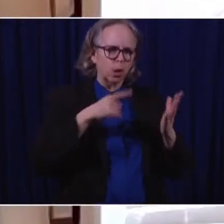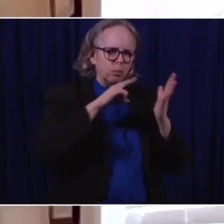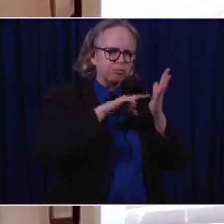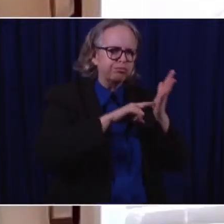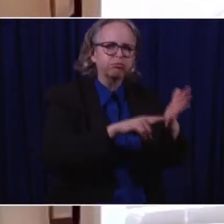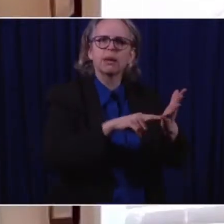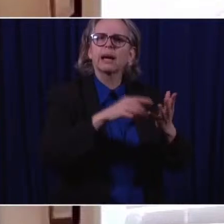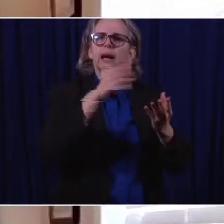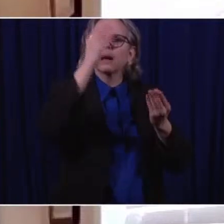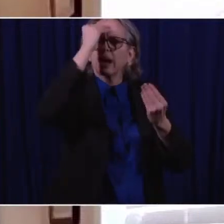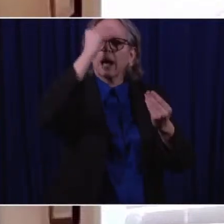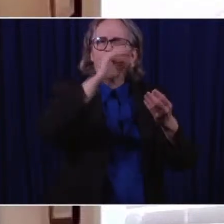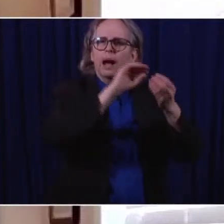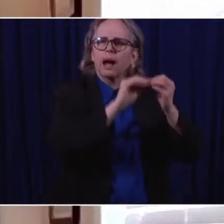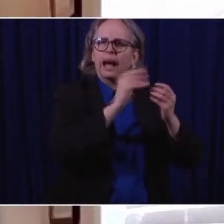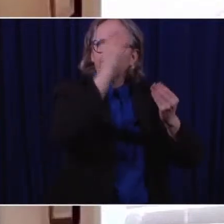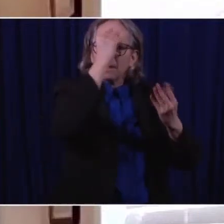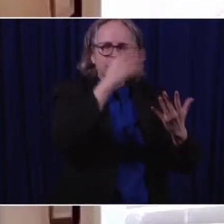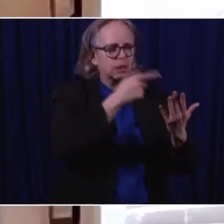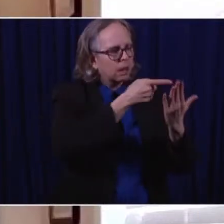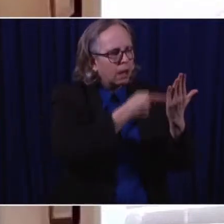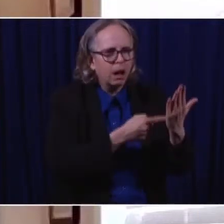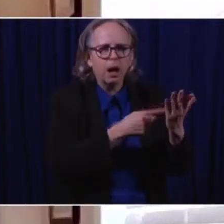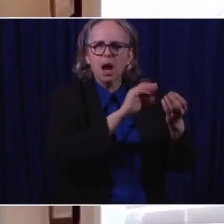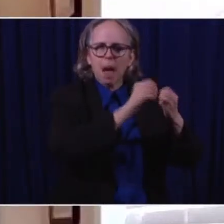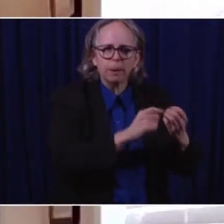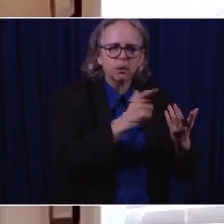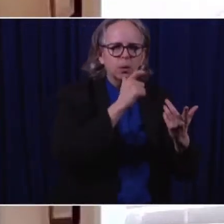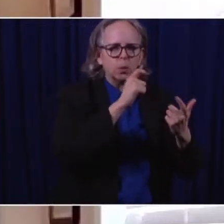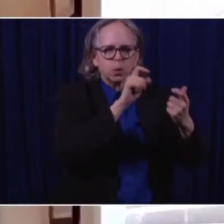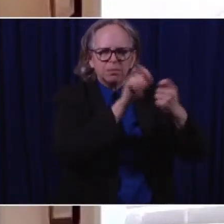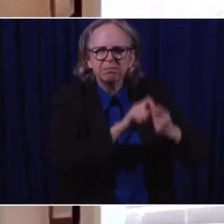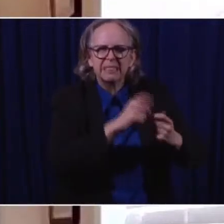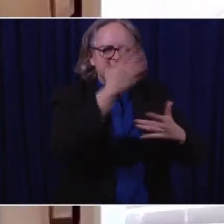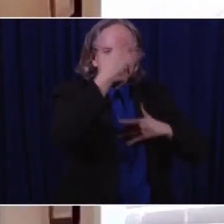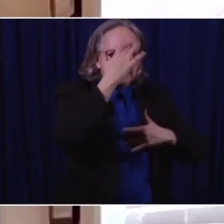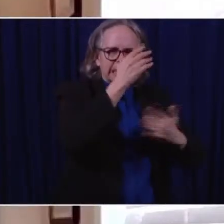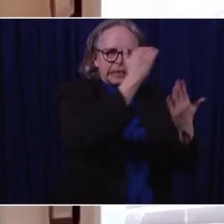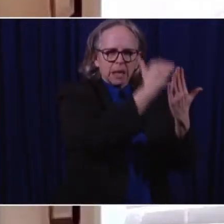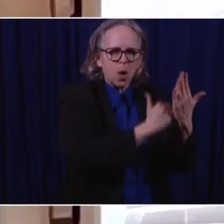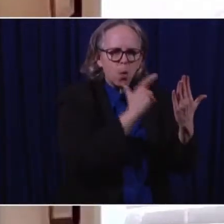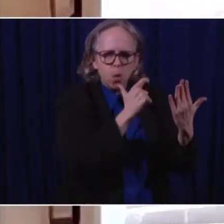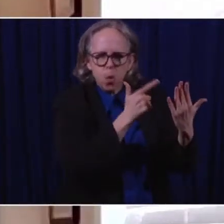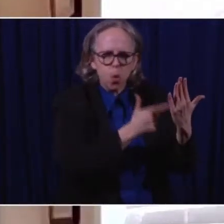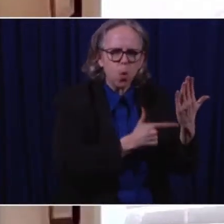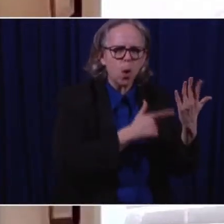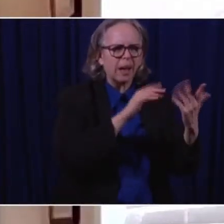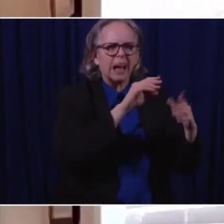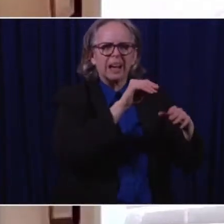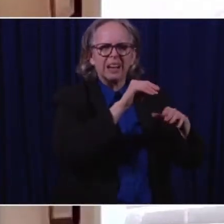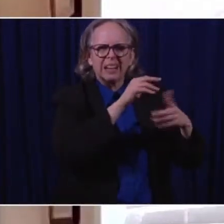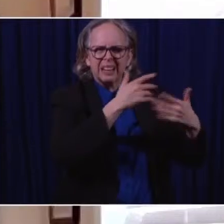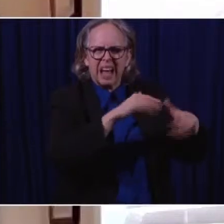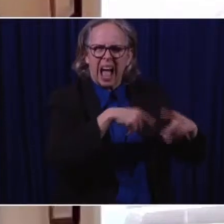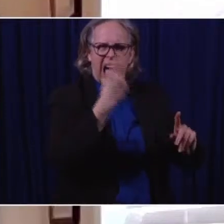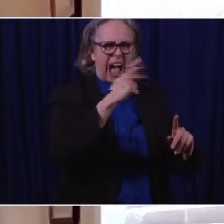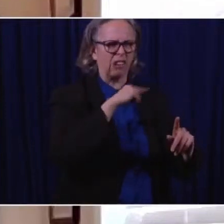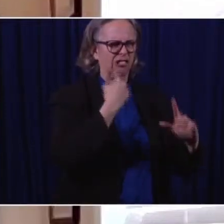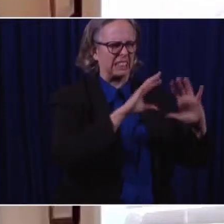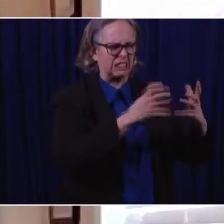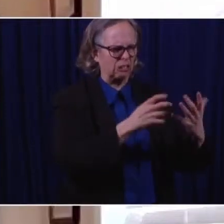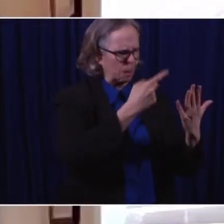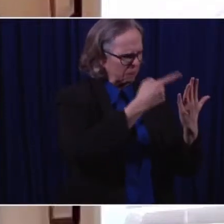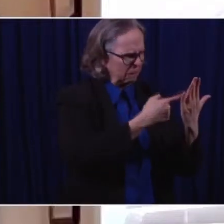strong evidence for these conditions that would fall into this category are the ones we've listed. And for a couple of them,